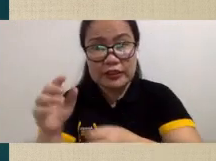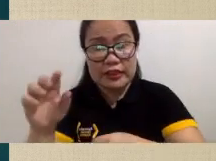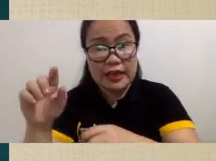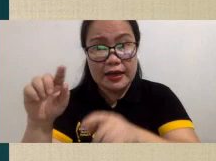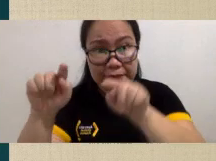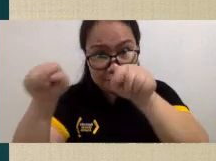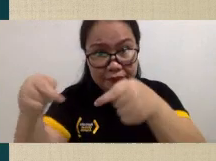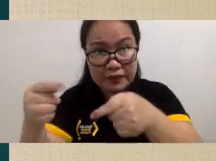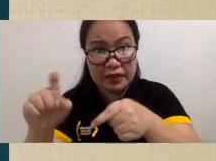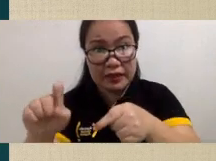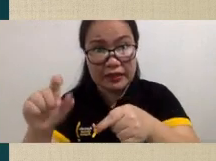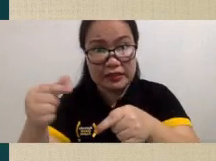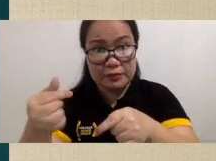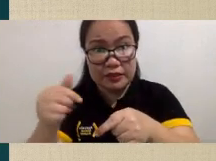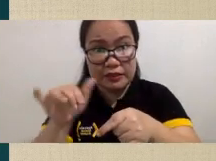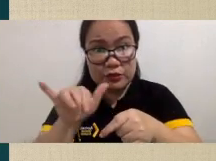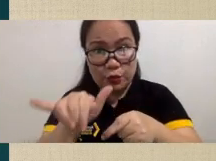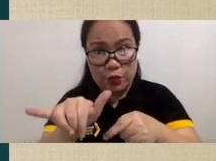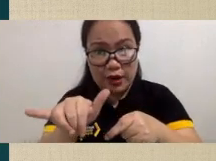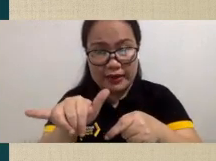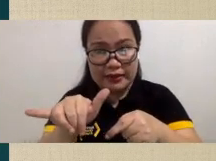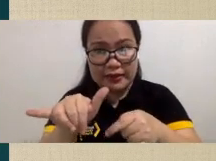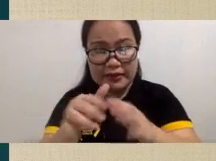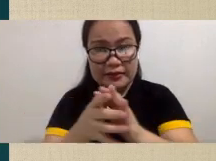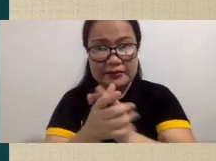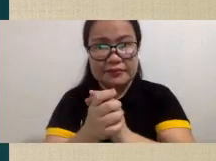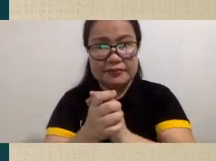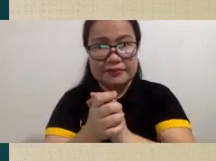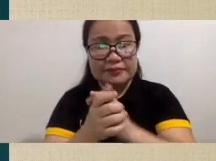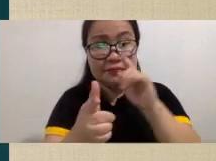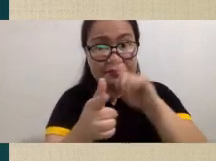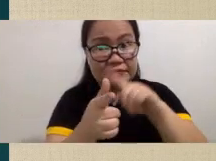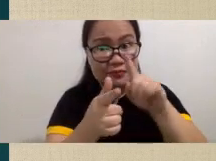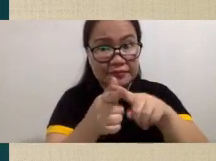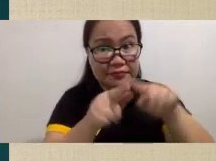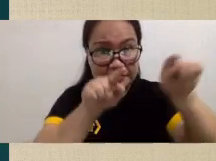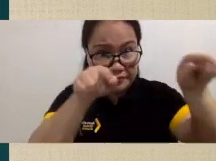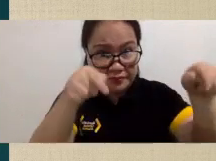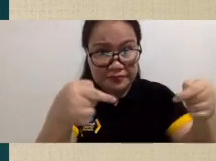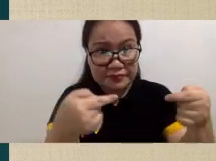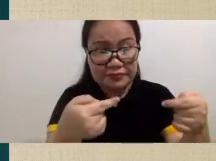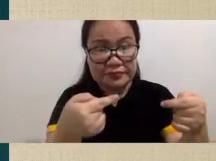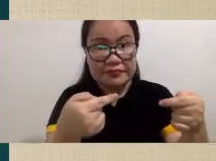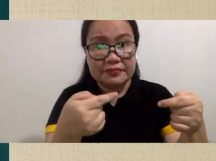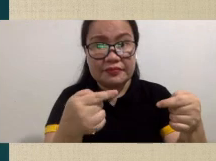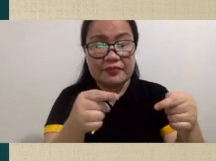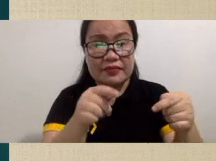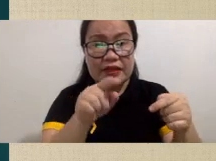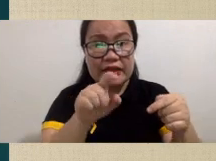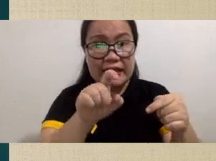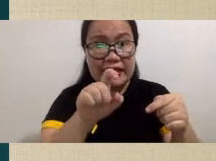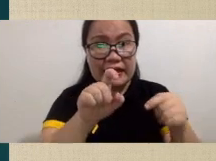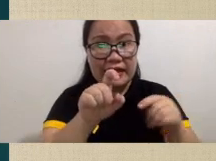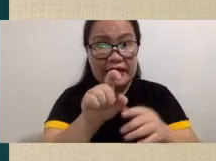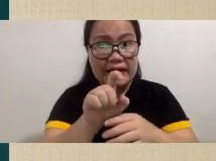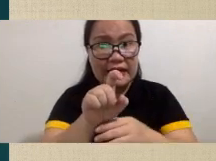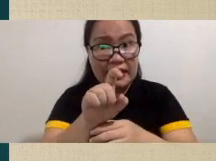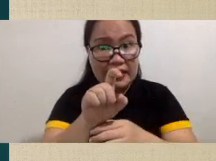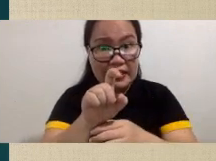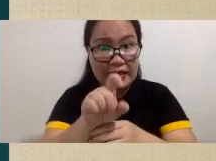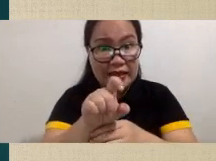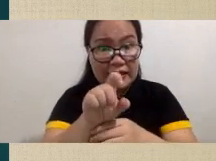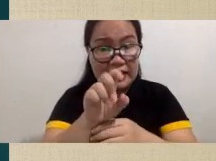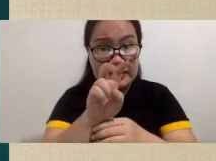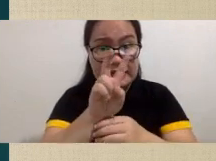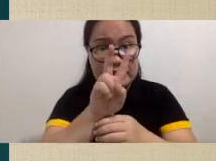is your first term plus last term, and then x squared, o i-square natin